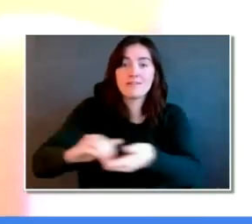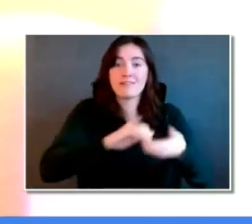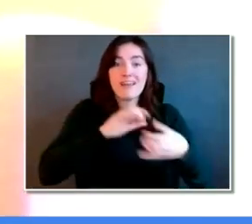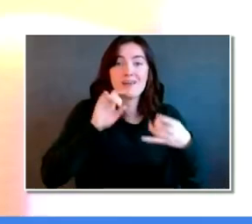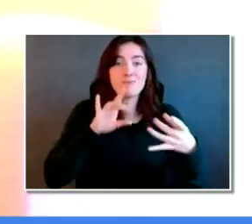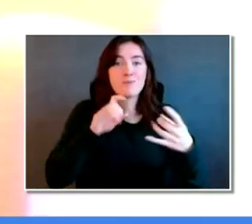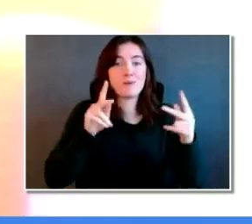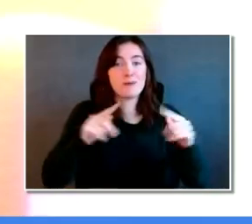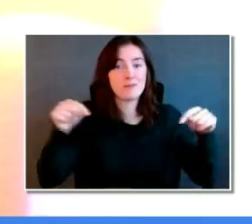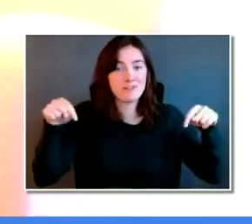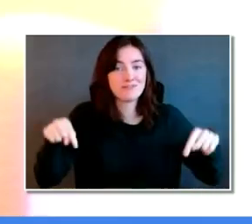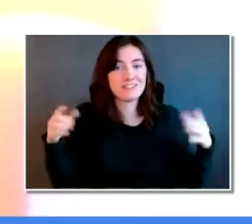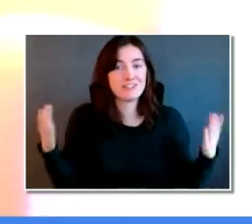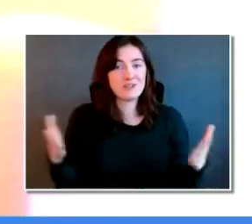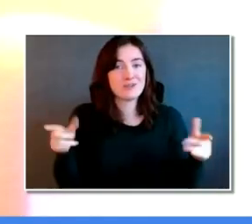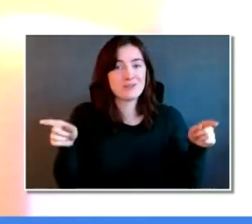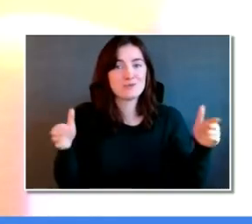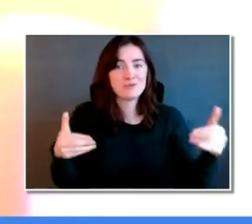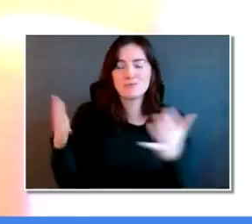of applause.